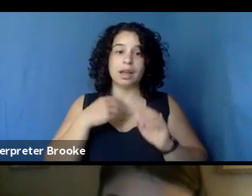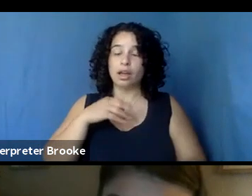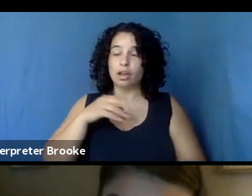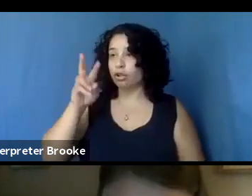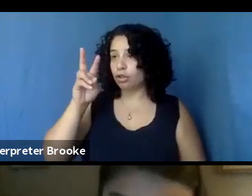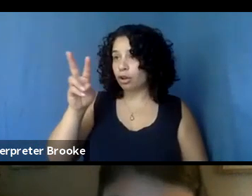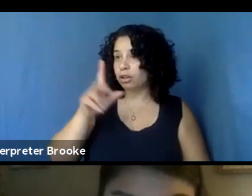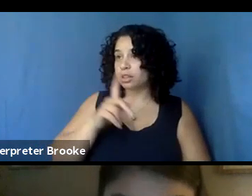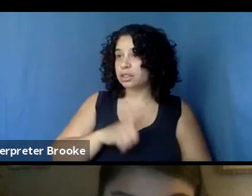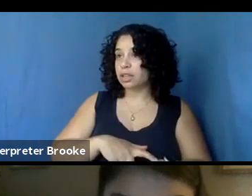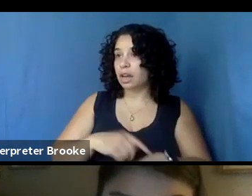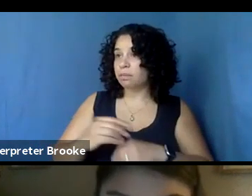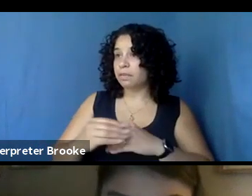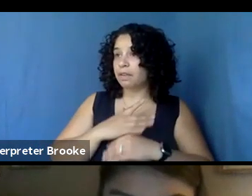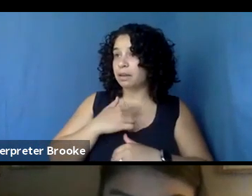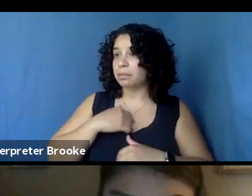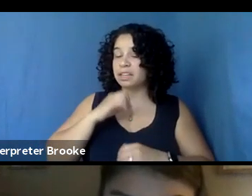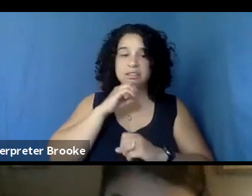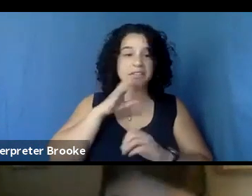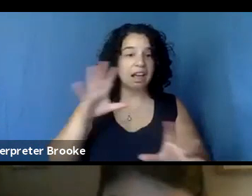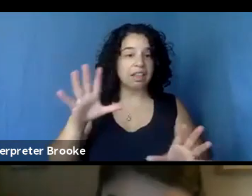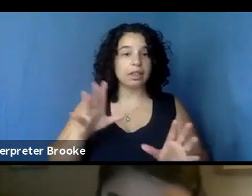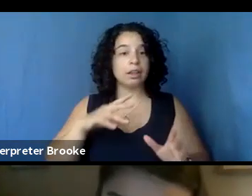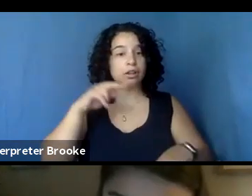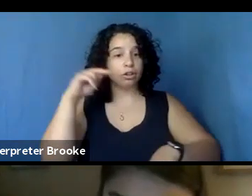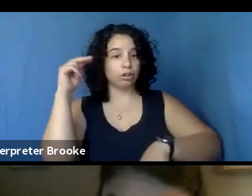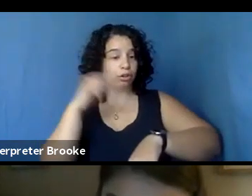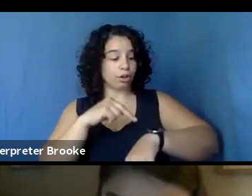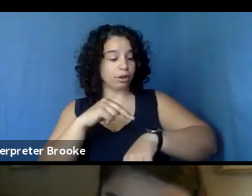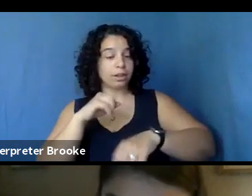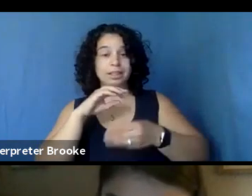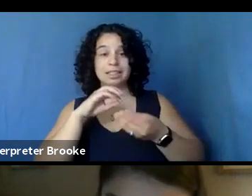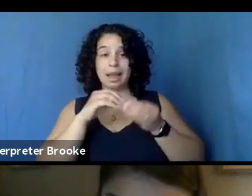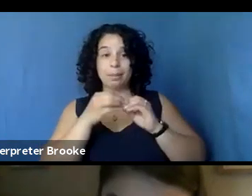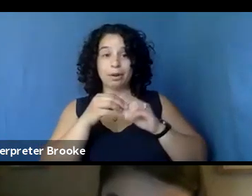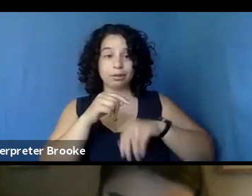almost nothing to me. Or I look at digital numbers, they mean nothing.